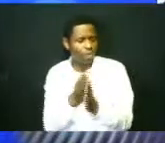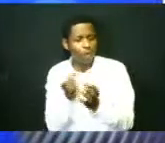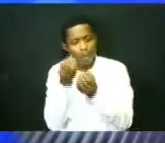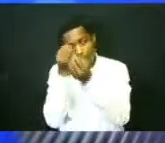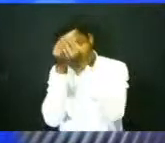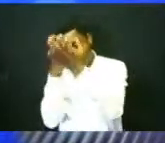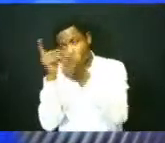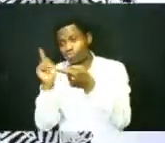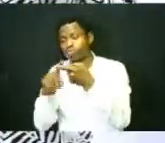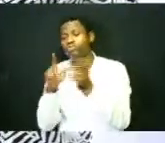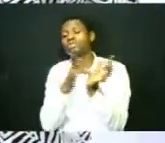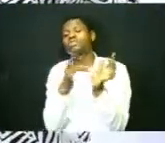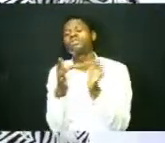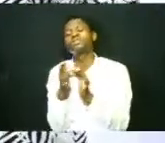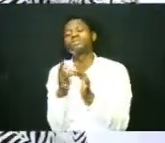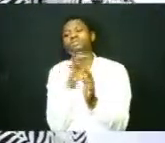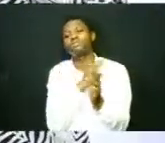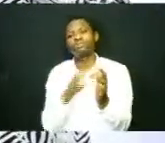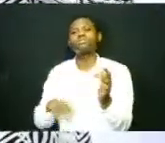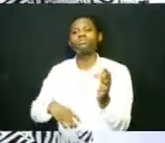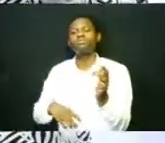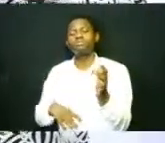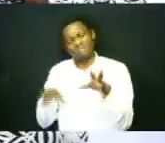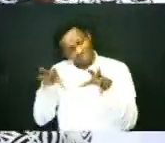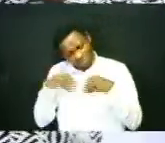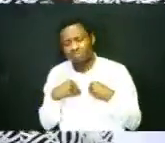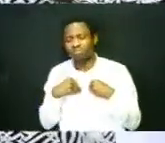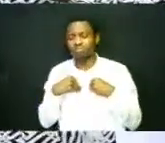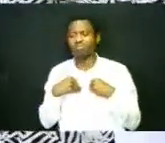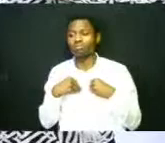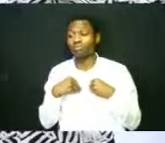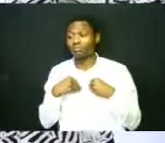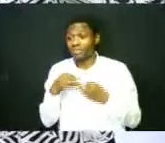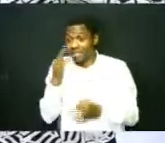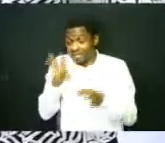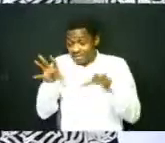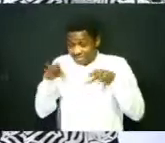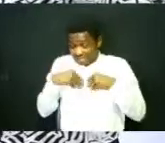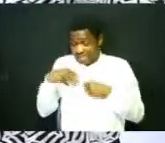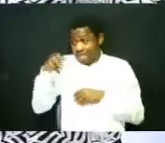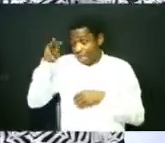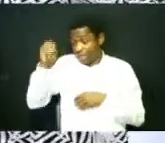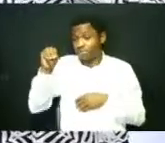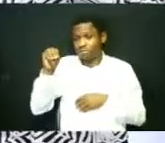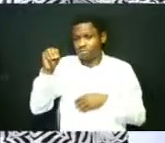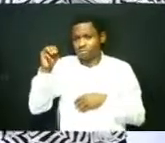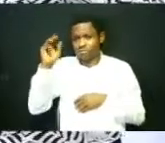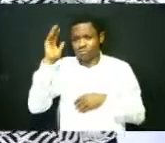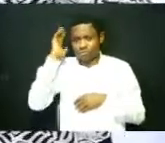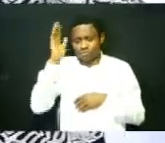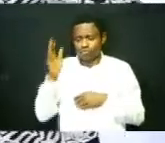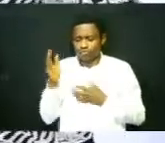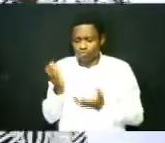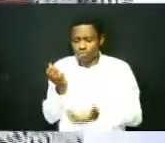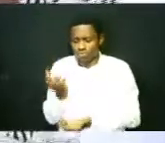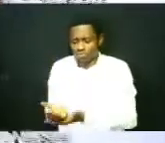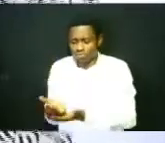Jesus Christ. Just receive him. And once you receive him, you'll be carrying